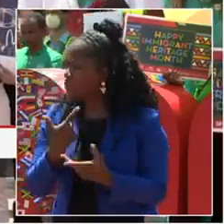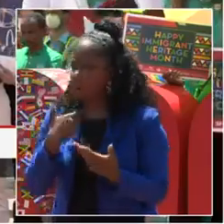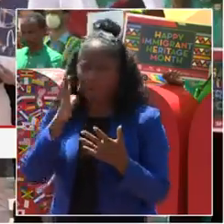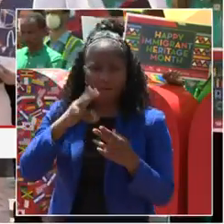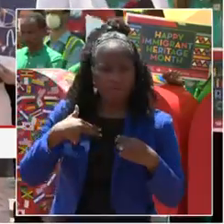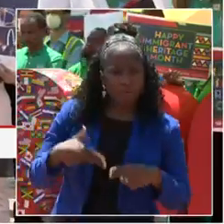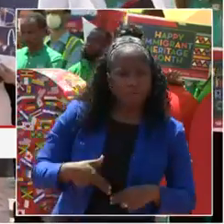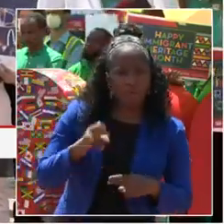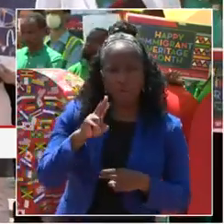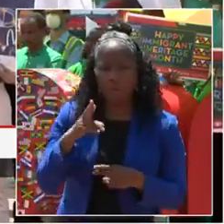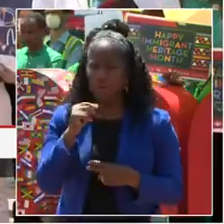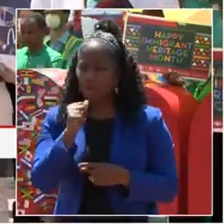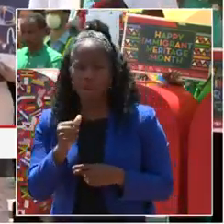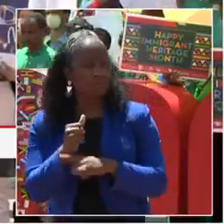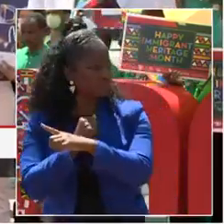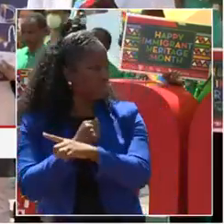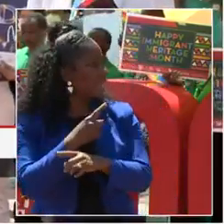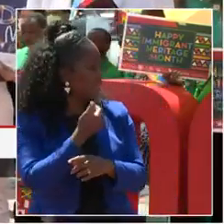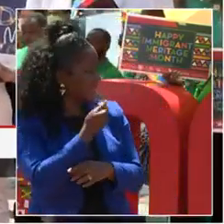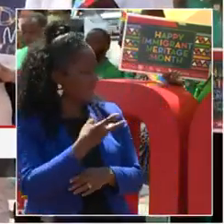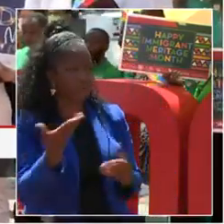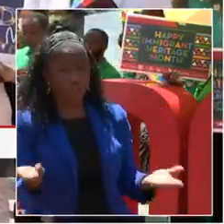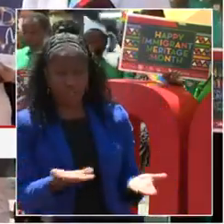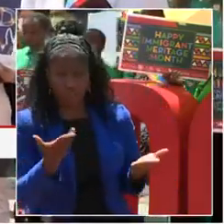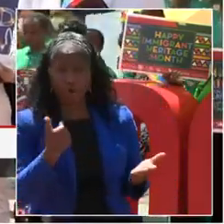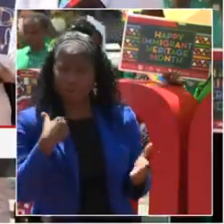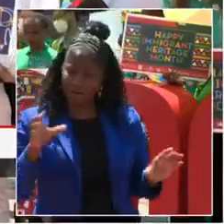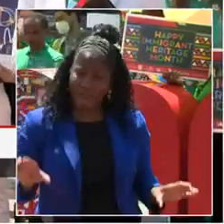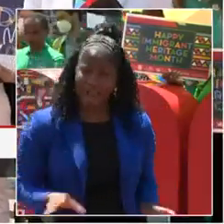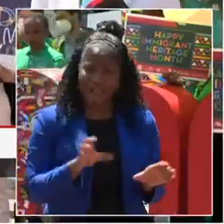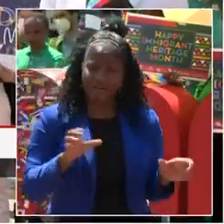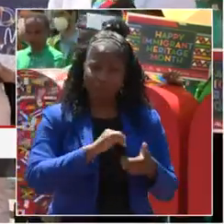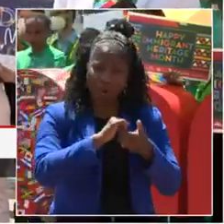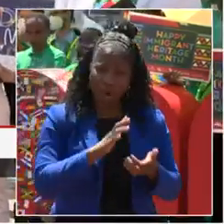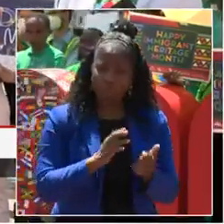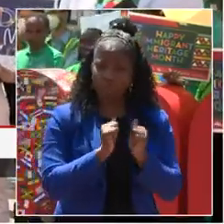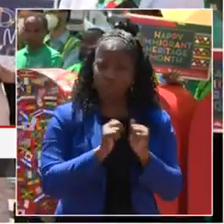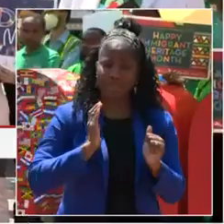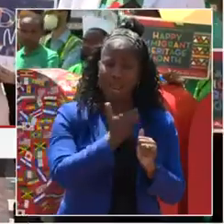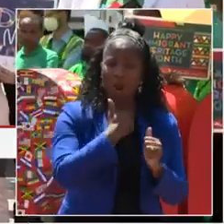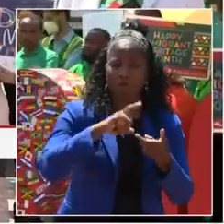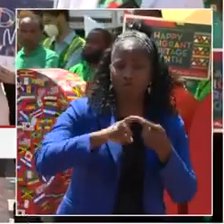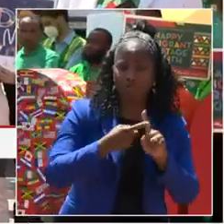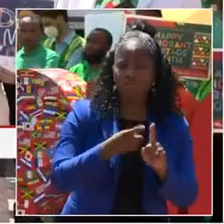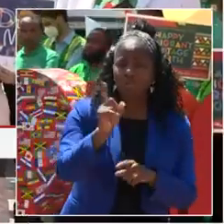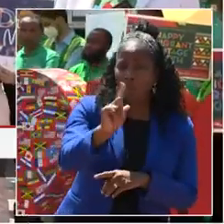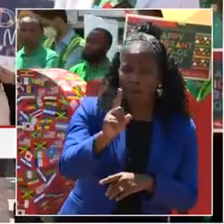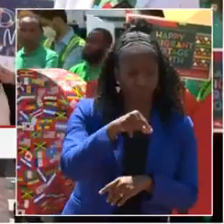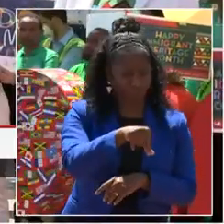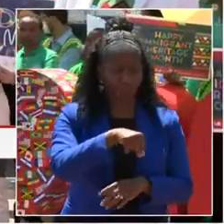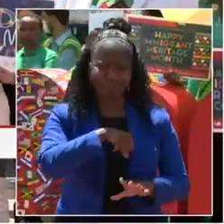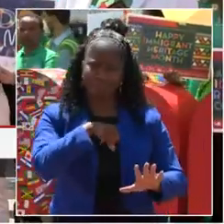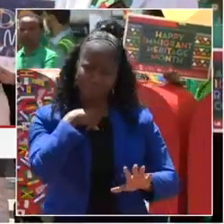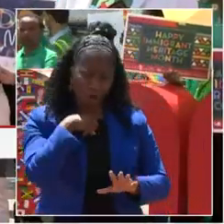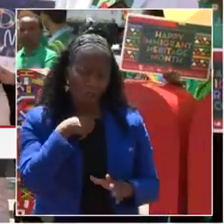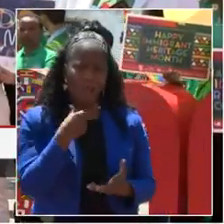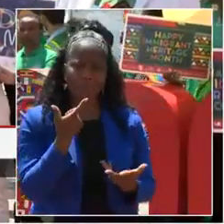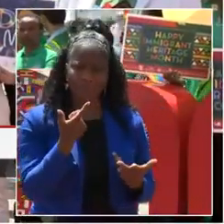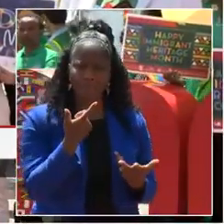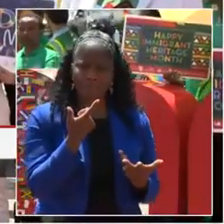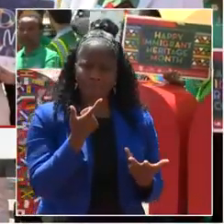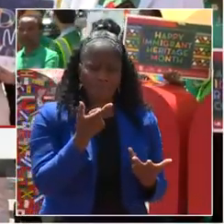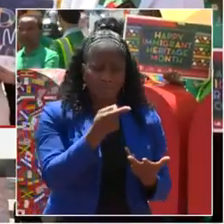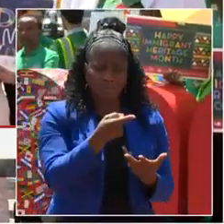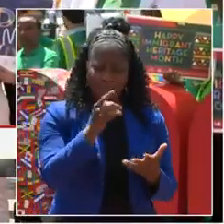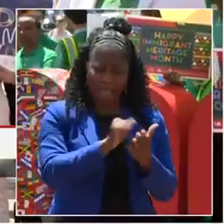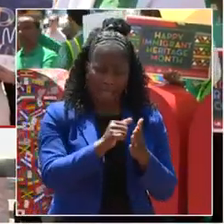Yeah, so several of them are here. We are active partners with our friends over at Pride. We, as part of the planning process that we've been